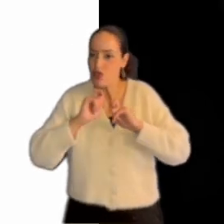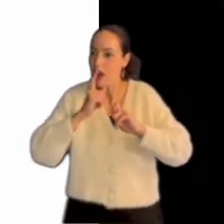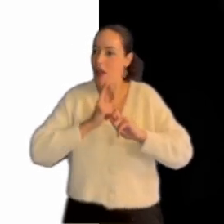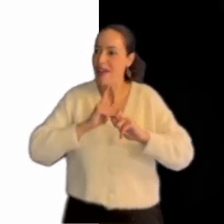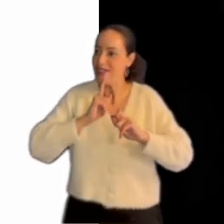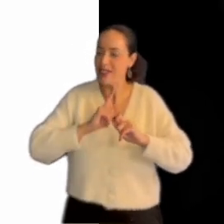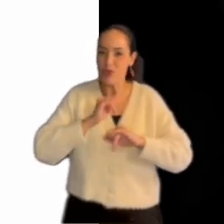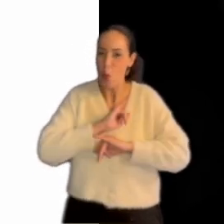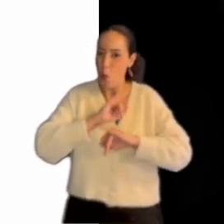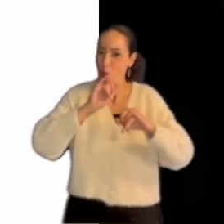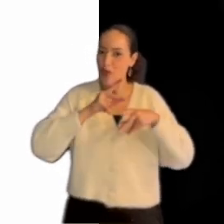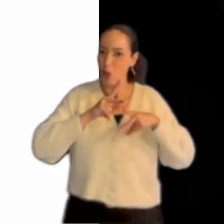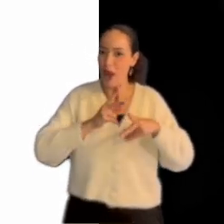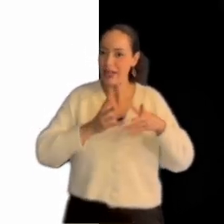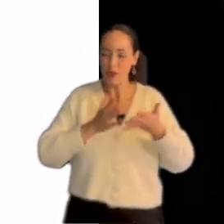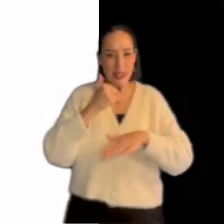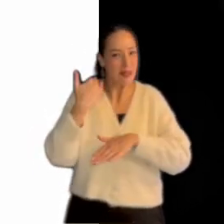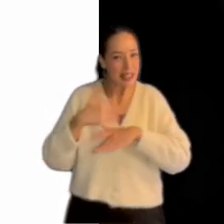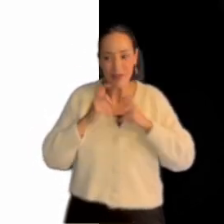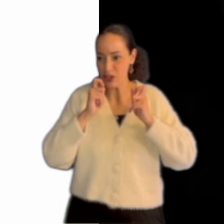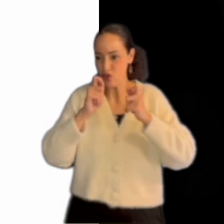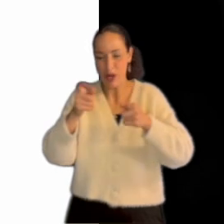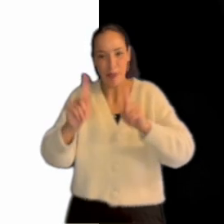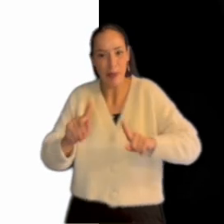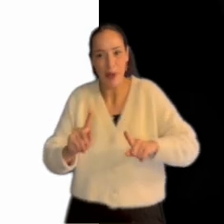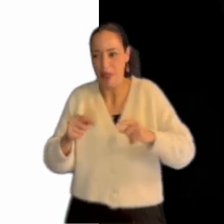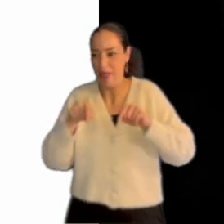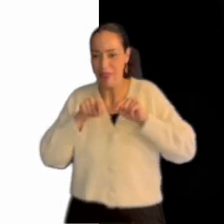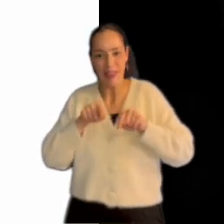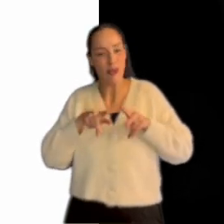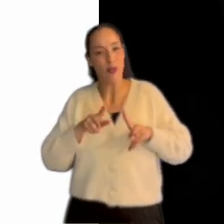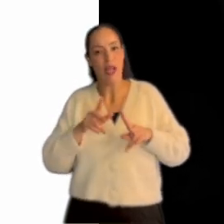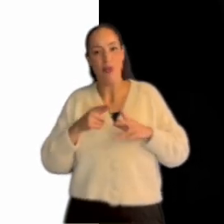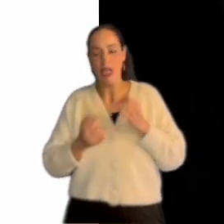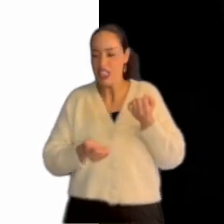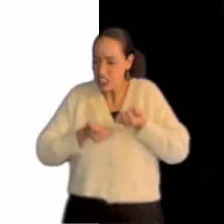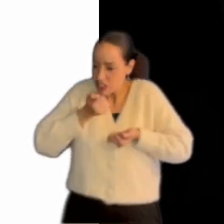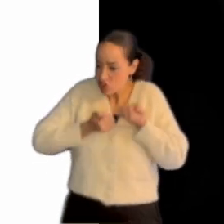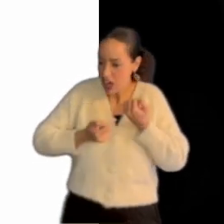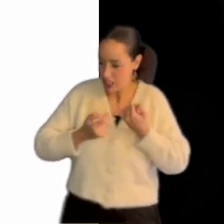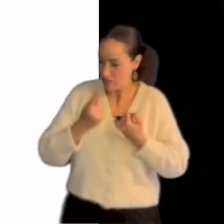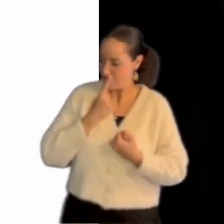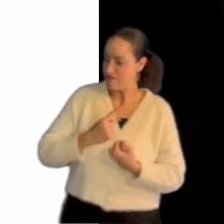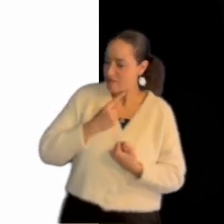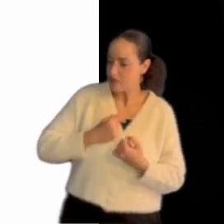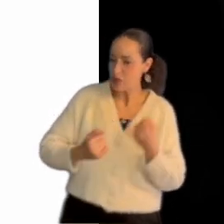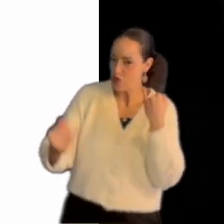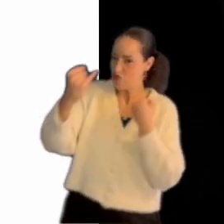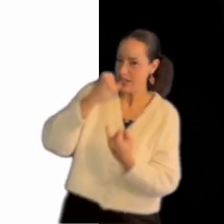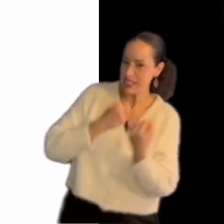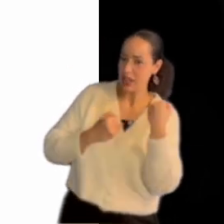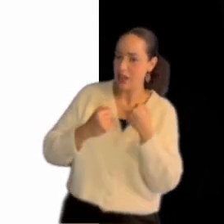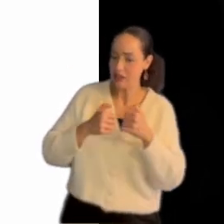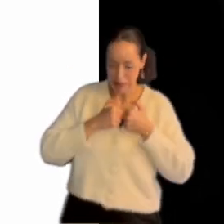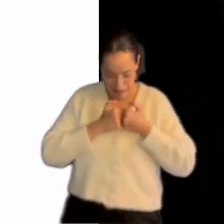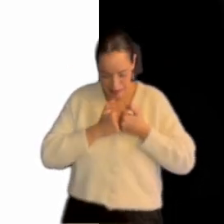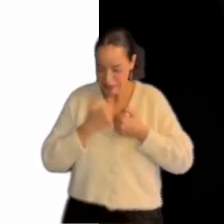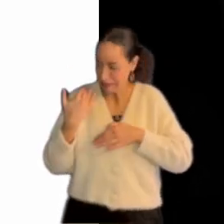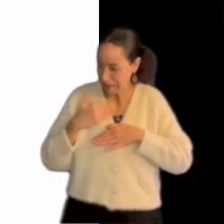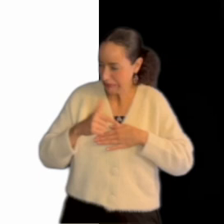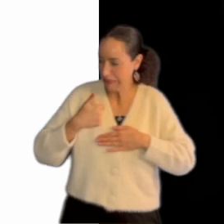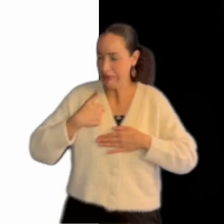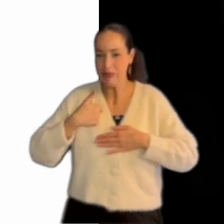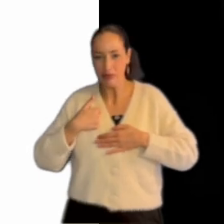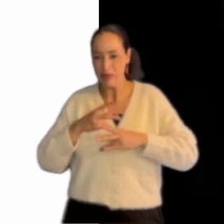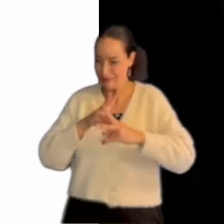criticise and reprimand. We withhold kindness, compassion, care and understanding, choosing to blame and shame instead. In her work